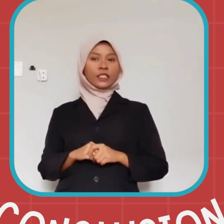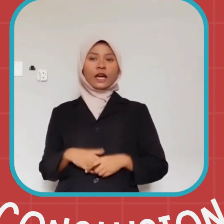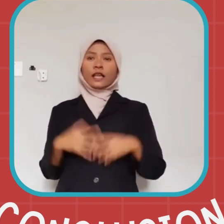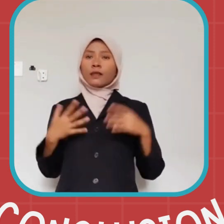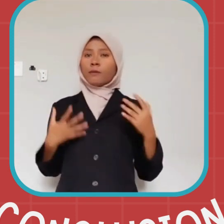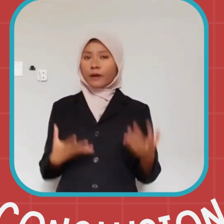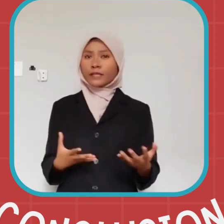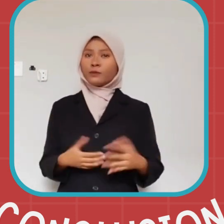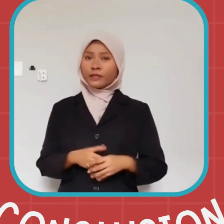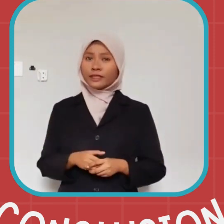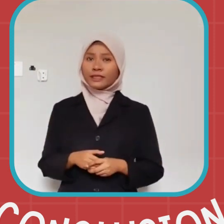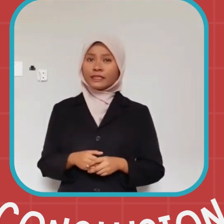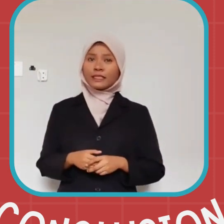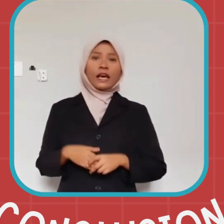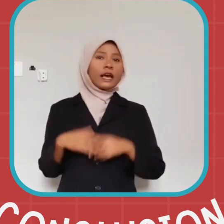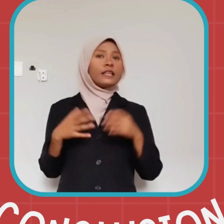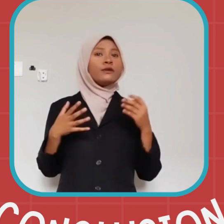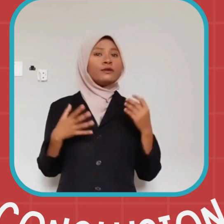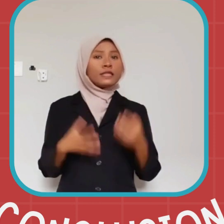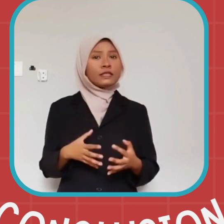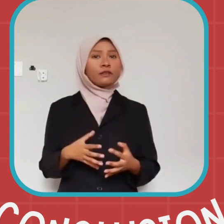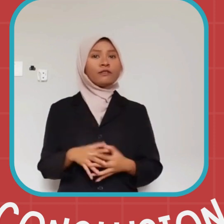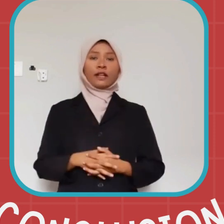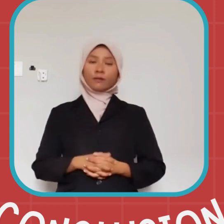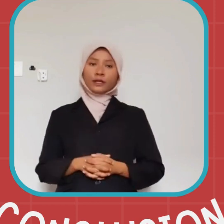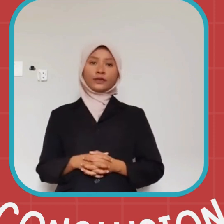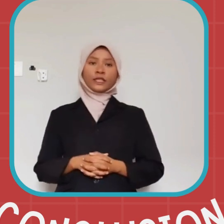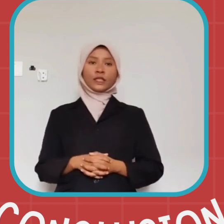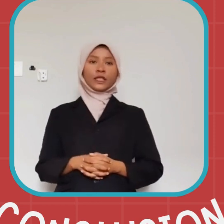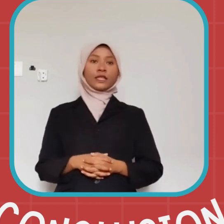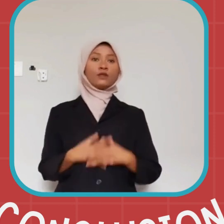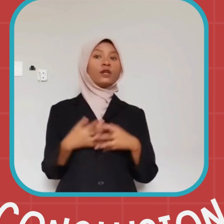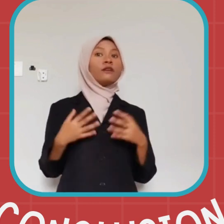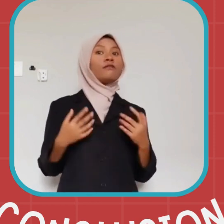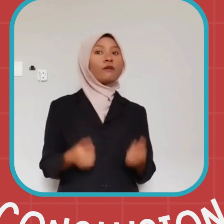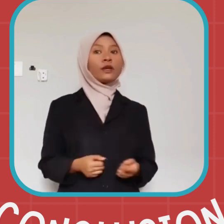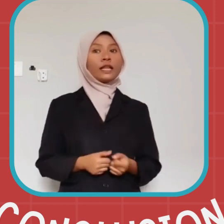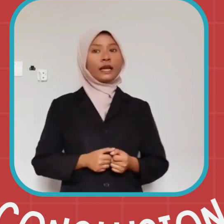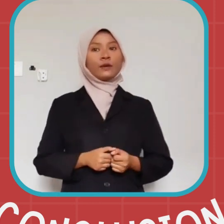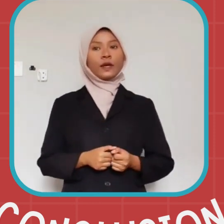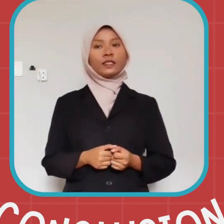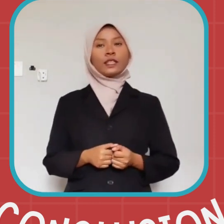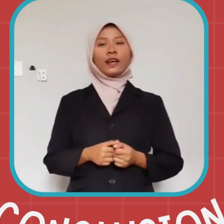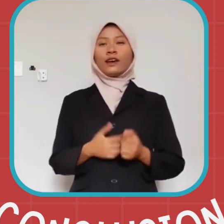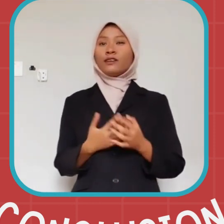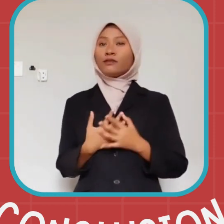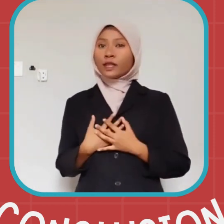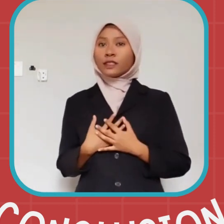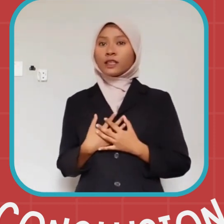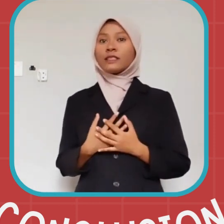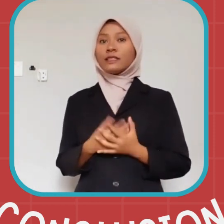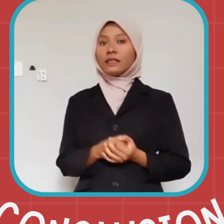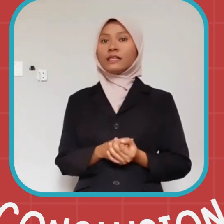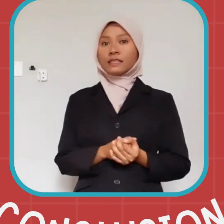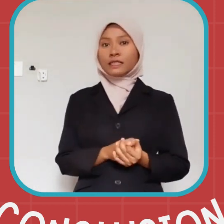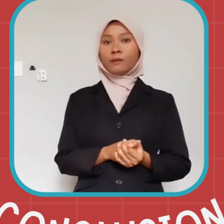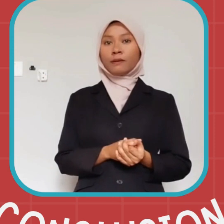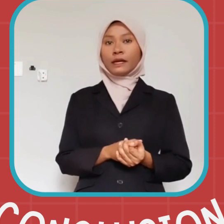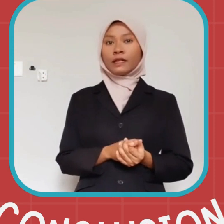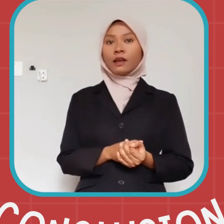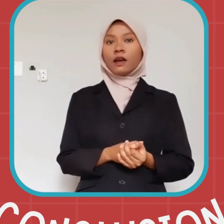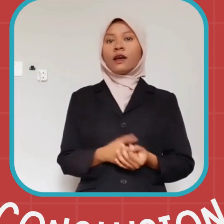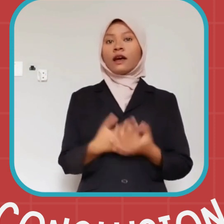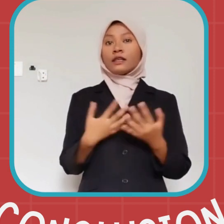foreign language, the best practice, and the reason for elementary students to learn foreign language. If we are